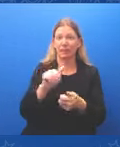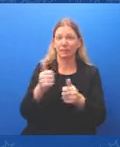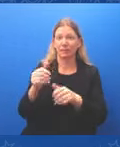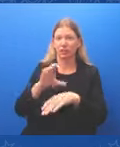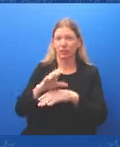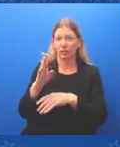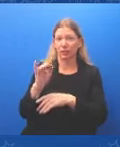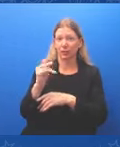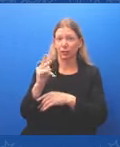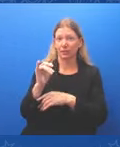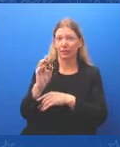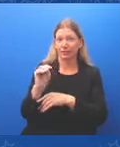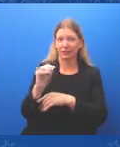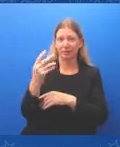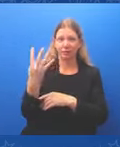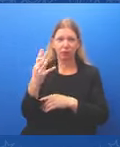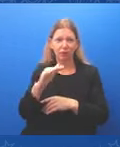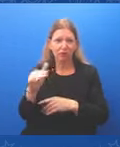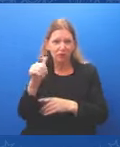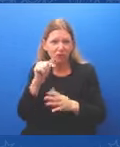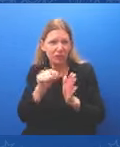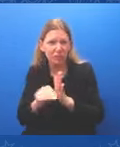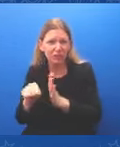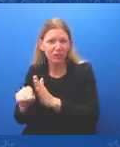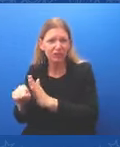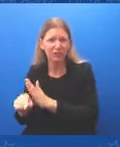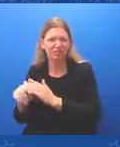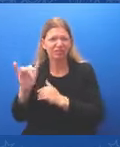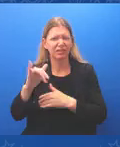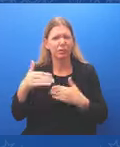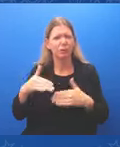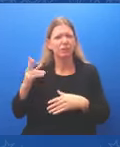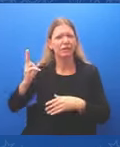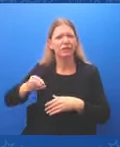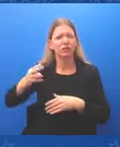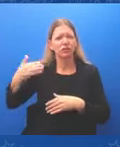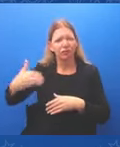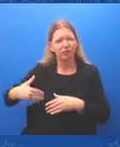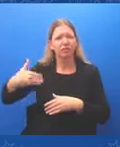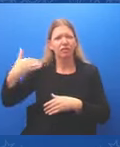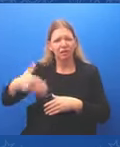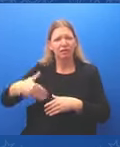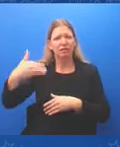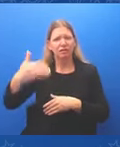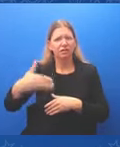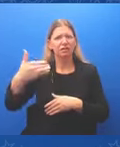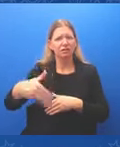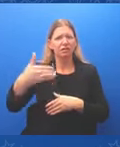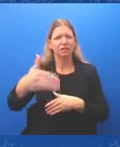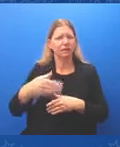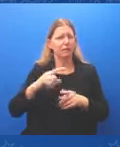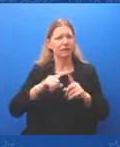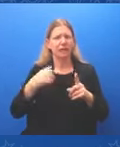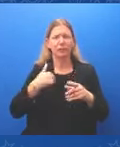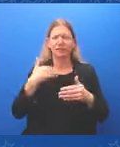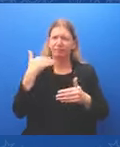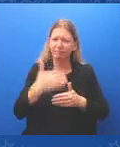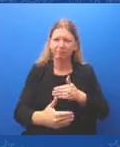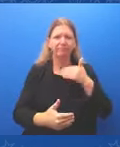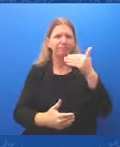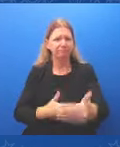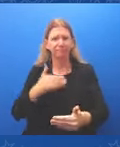forward, they often are met by the oldest, darkest, and most vicious forces in that country, rising up and dragging us down